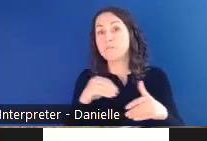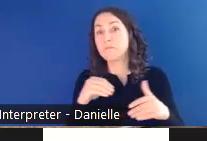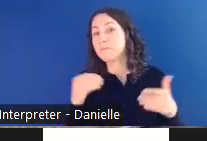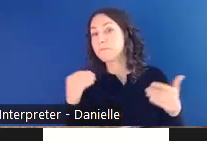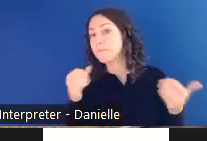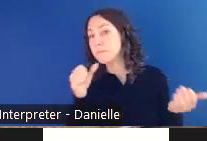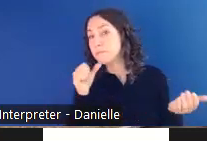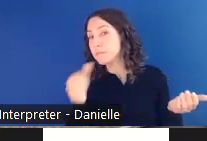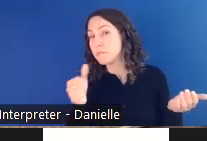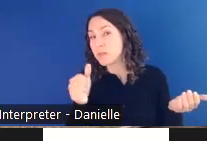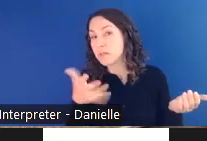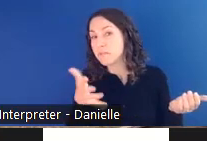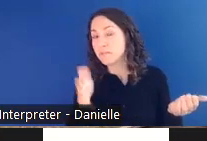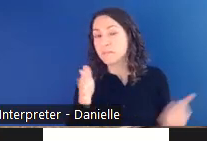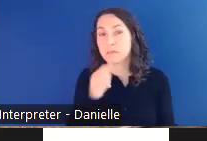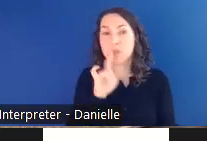Okay, thank you.